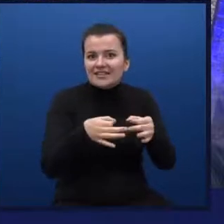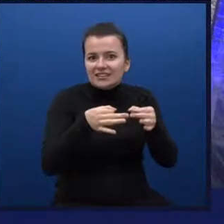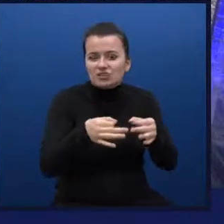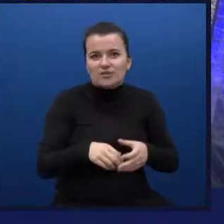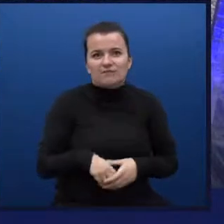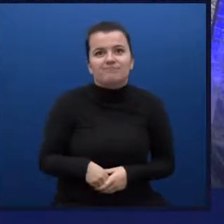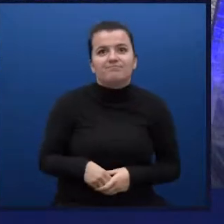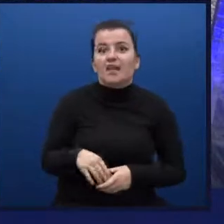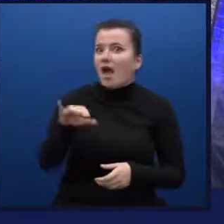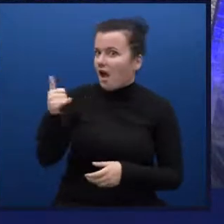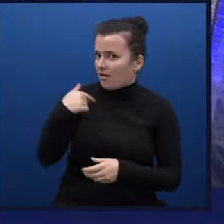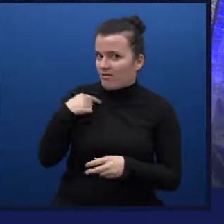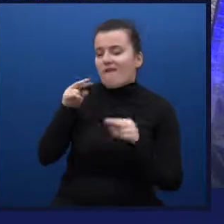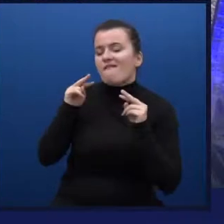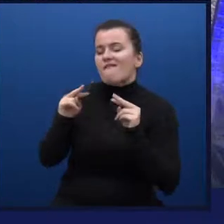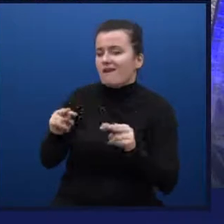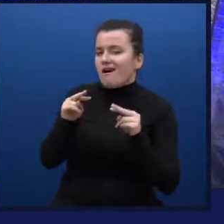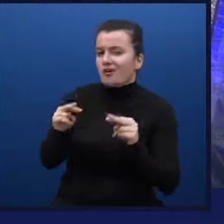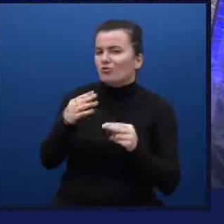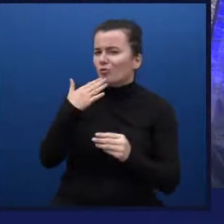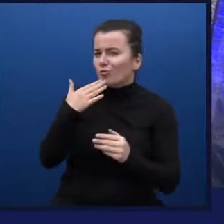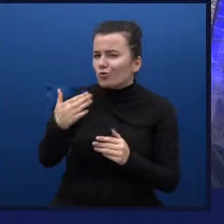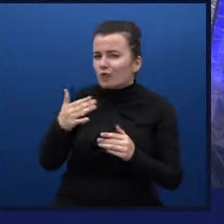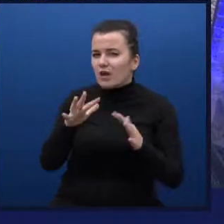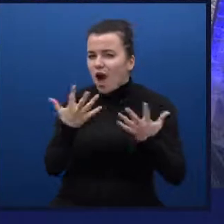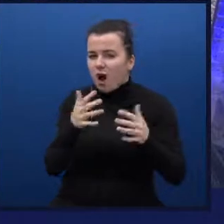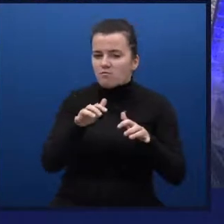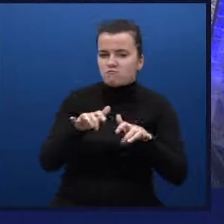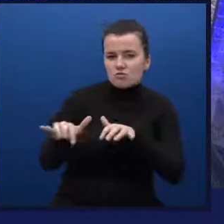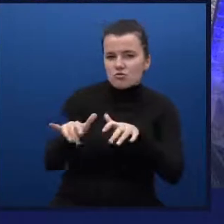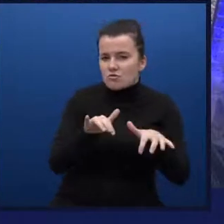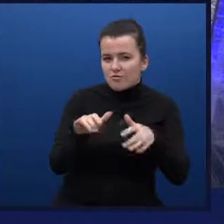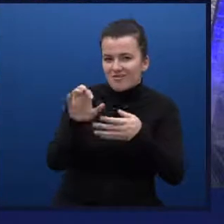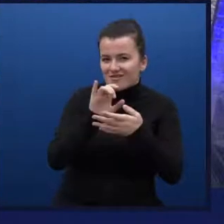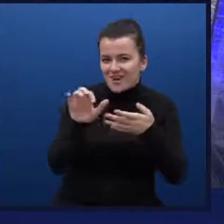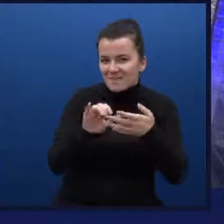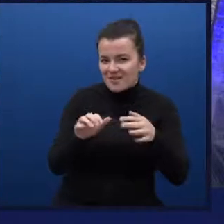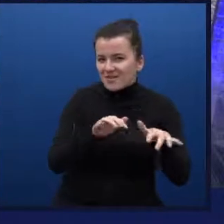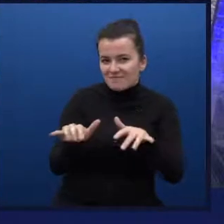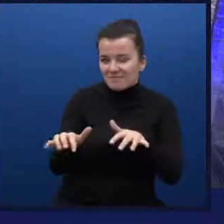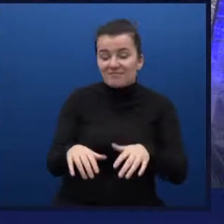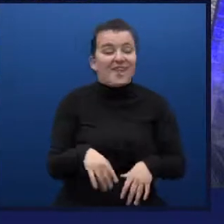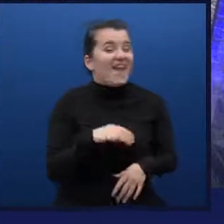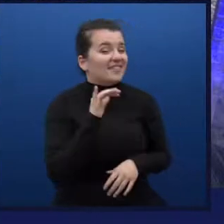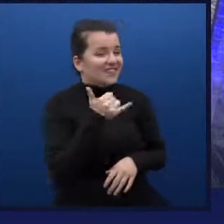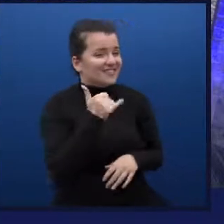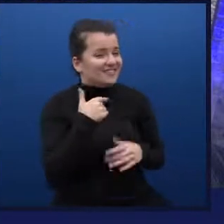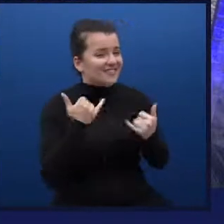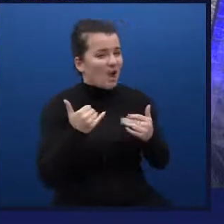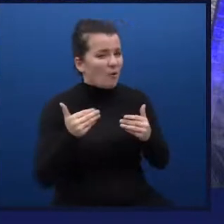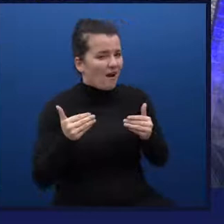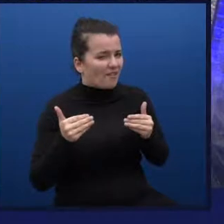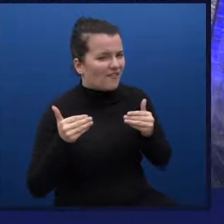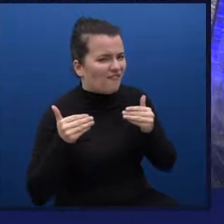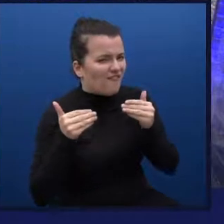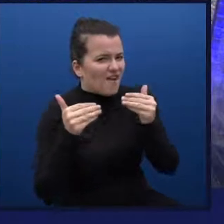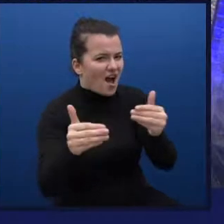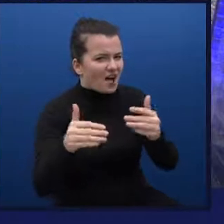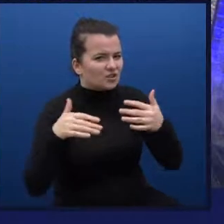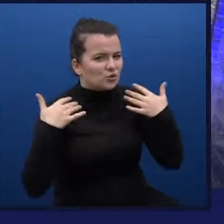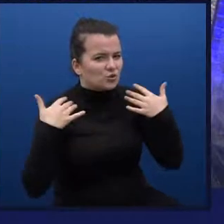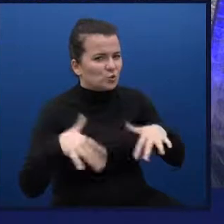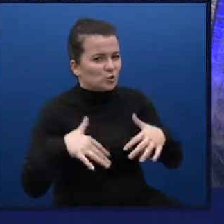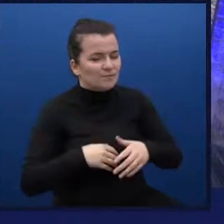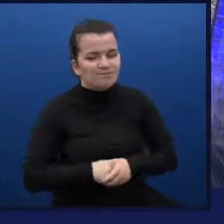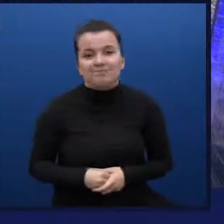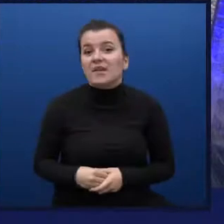programming for today. And so it's all good stuff. Yeah, we're getting into the advanced stuff. And yeah, so the thing that